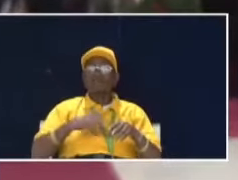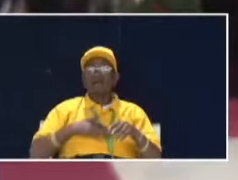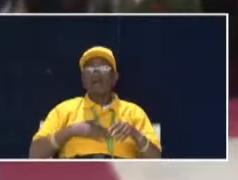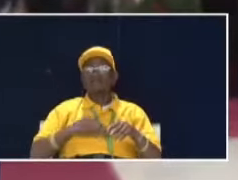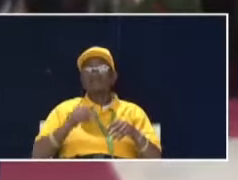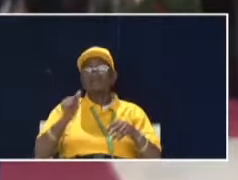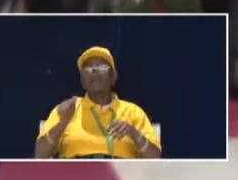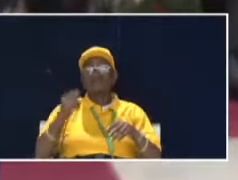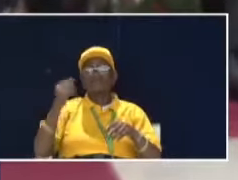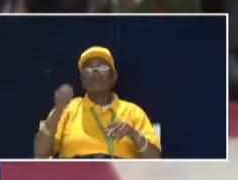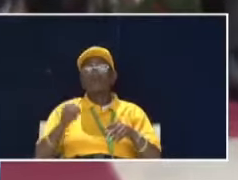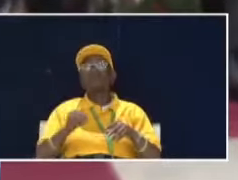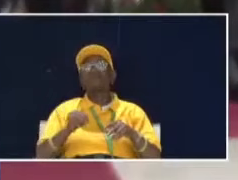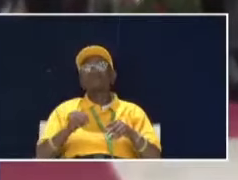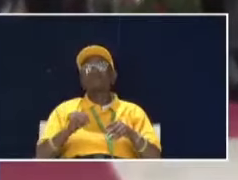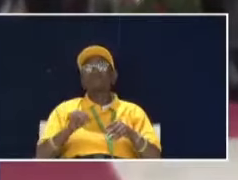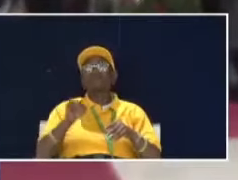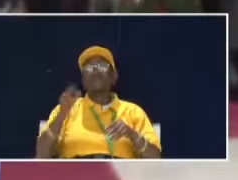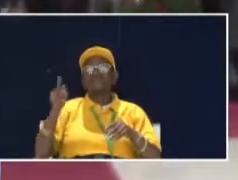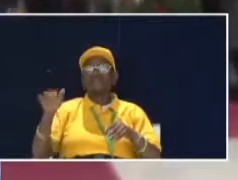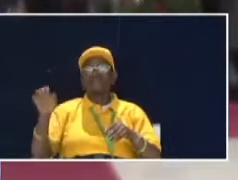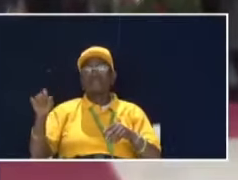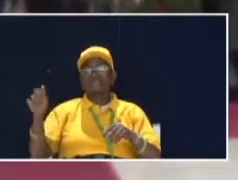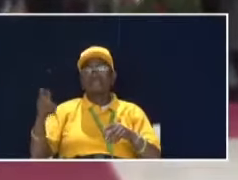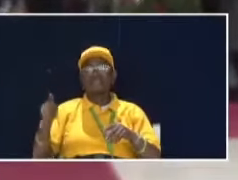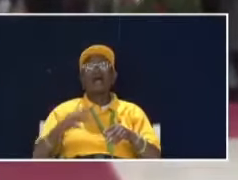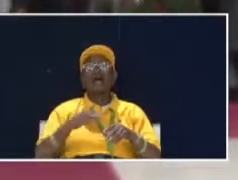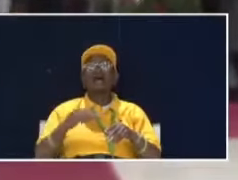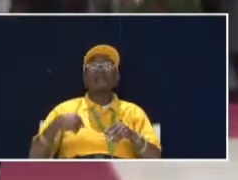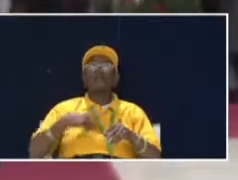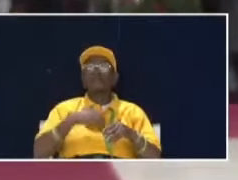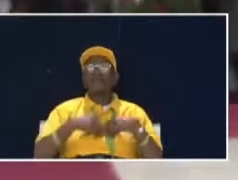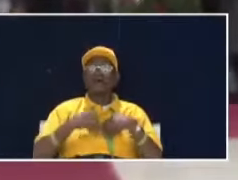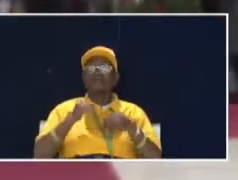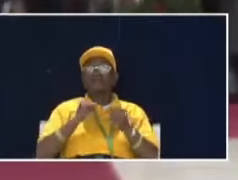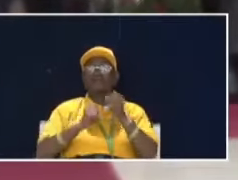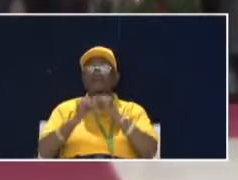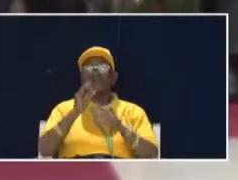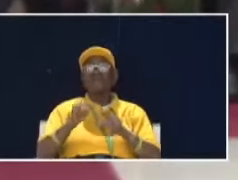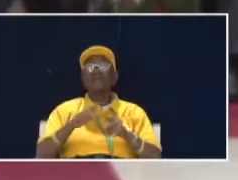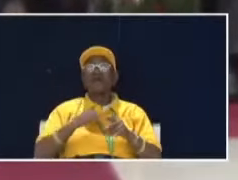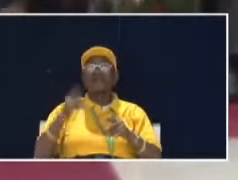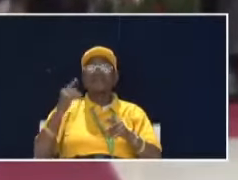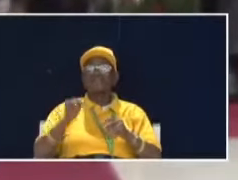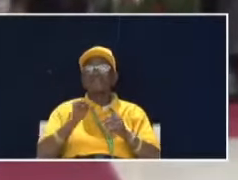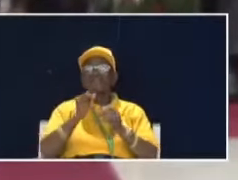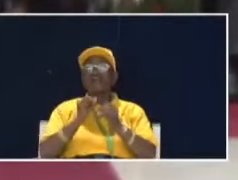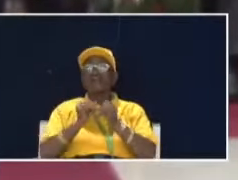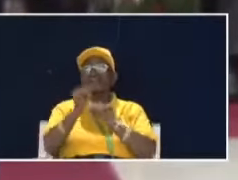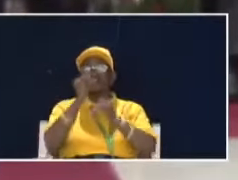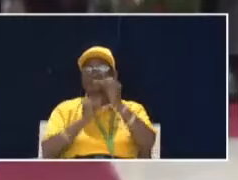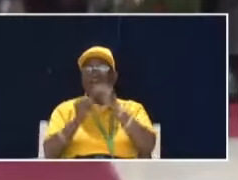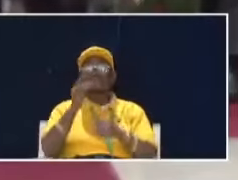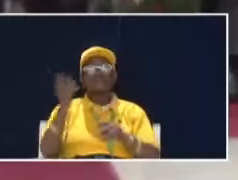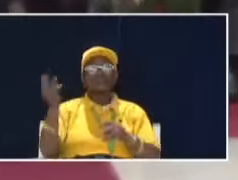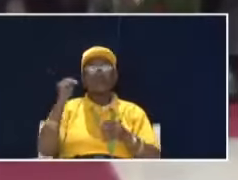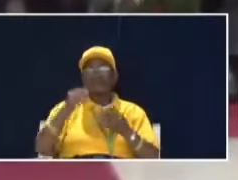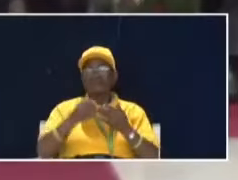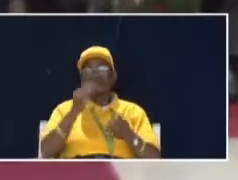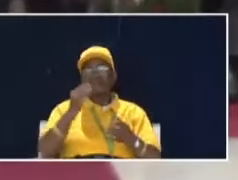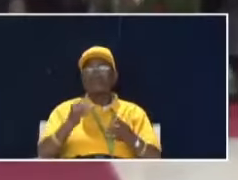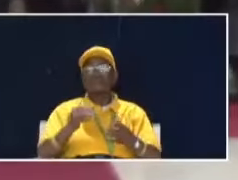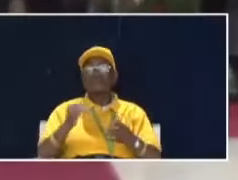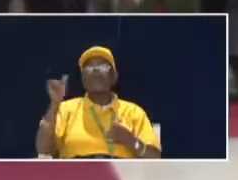And we had the interview, and the interview was very simple. But in any case, they wanted to choose one man, and they chose the other